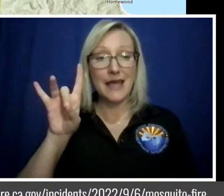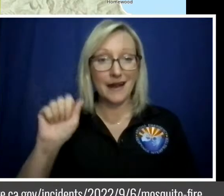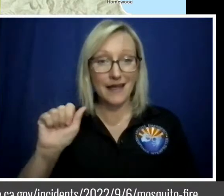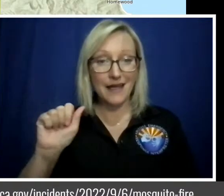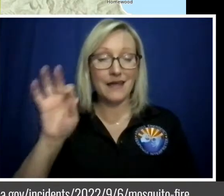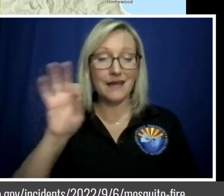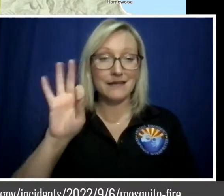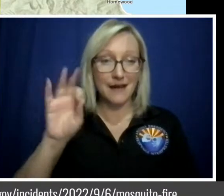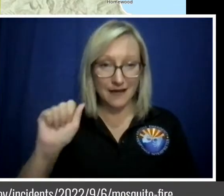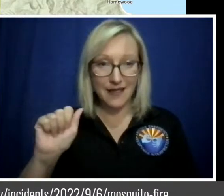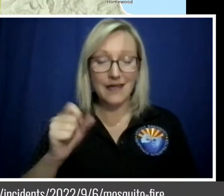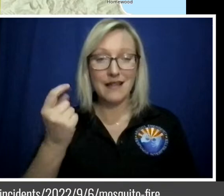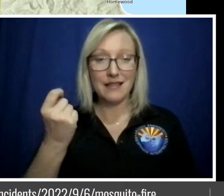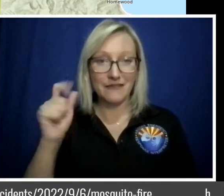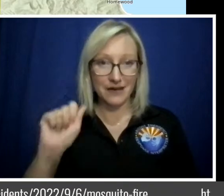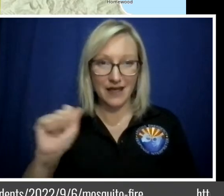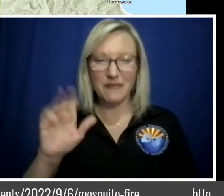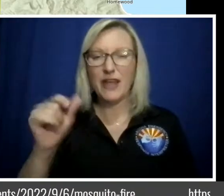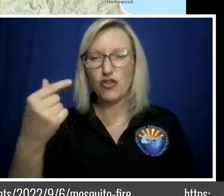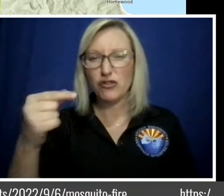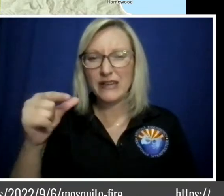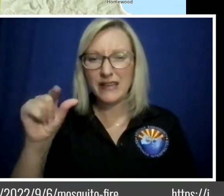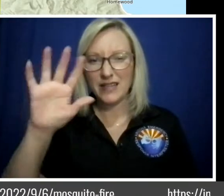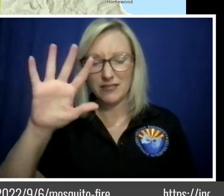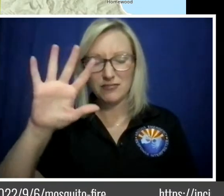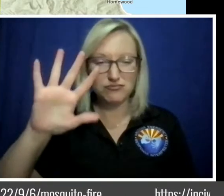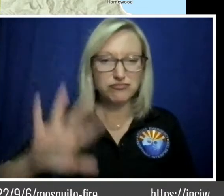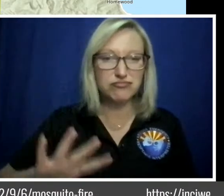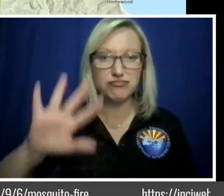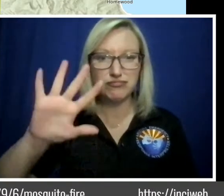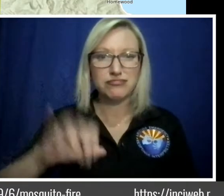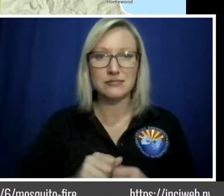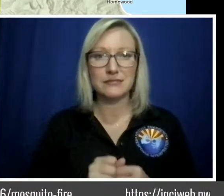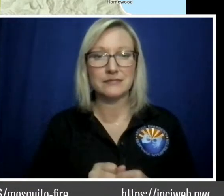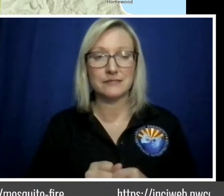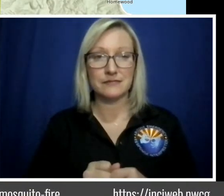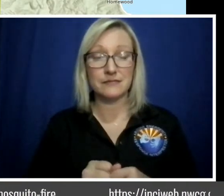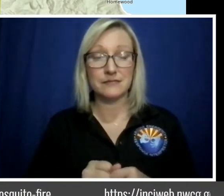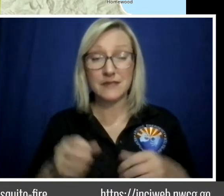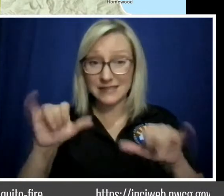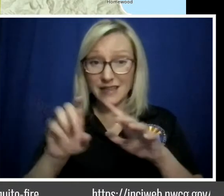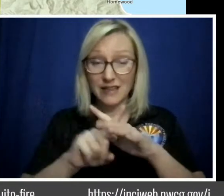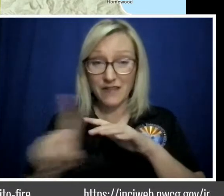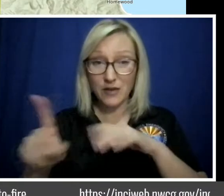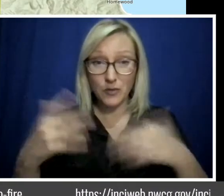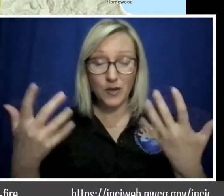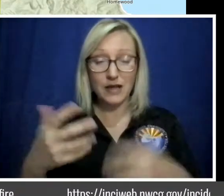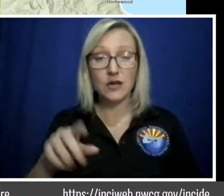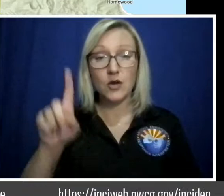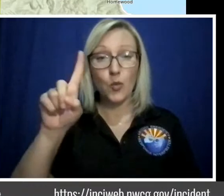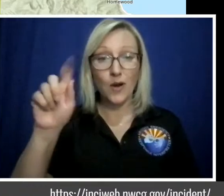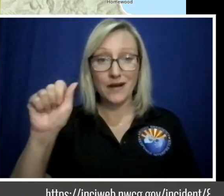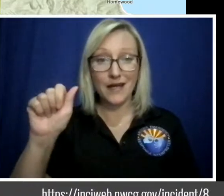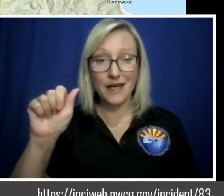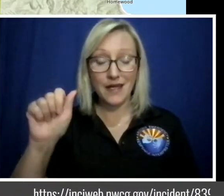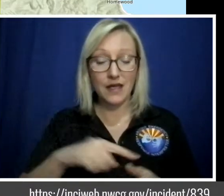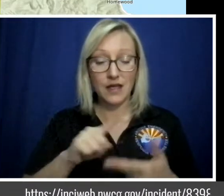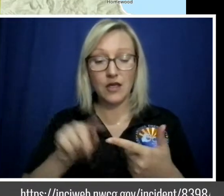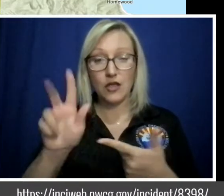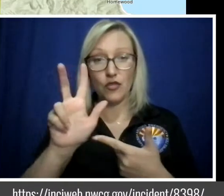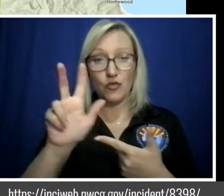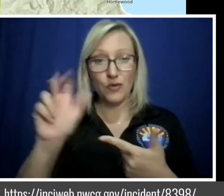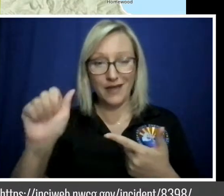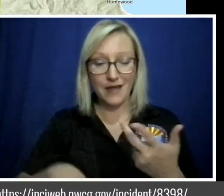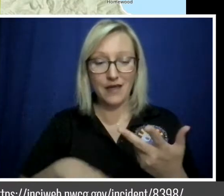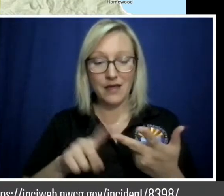here. Still under evacuation orders are 1 alpha, 3 alpha, and 4 alpha. Again, if you need